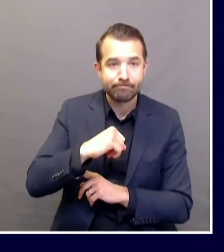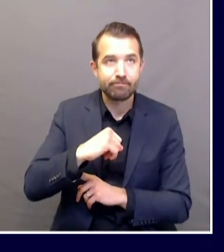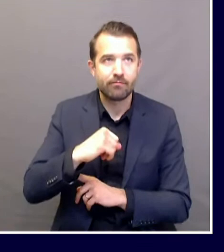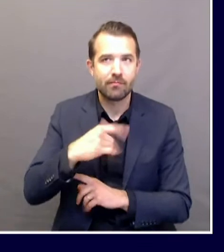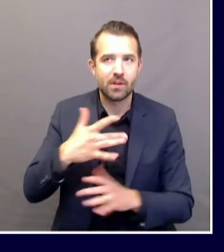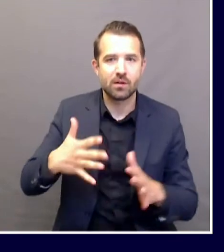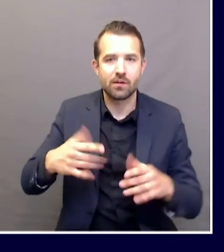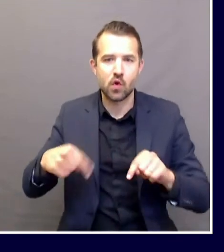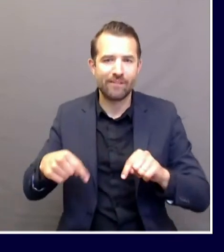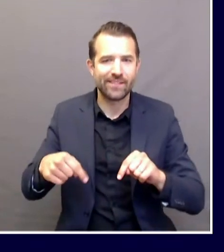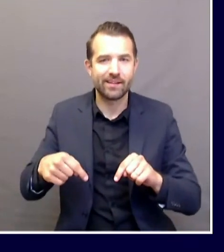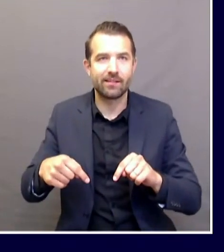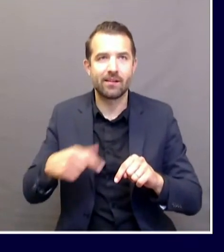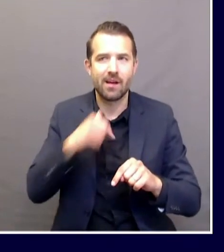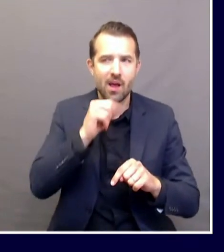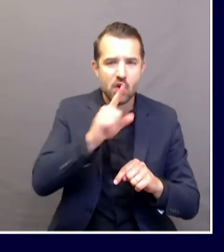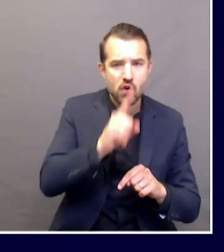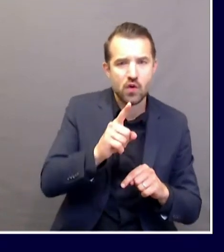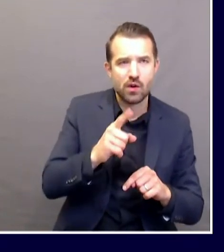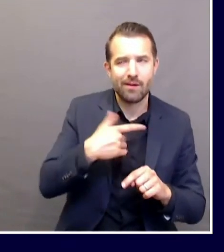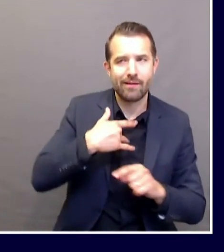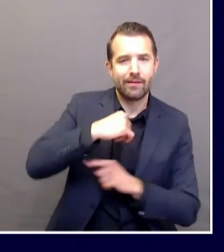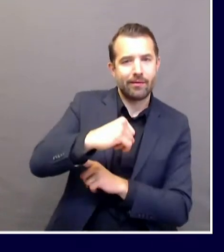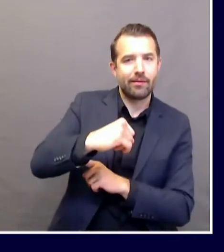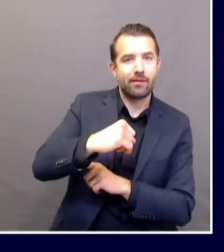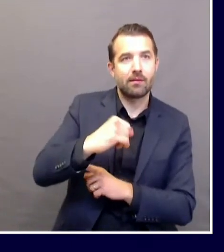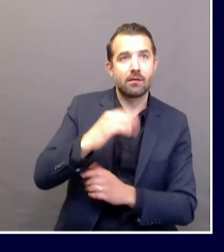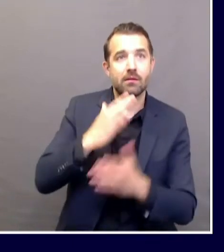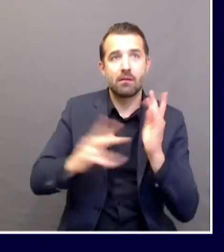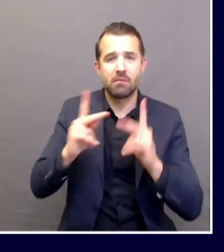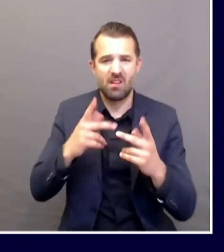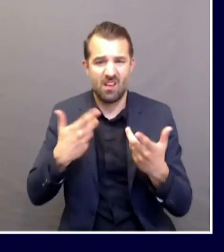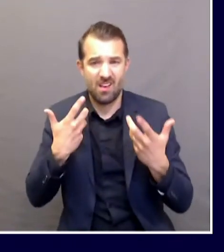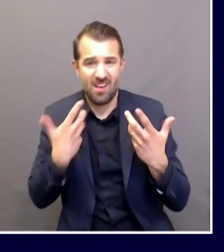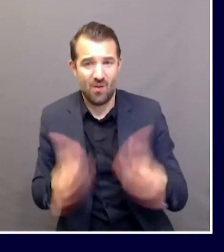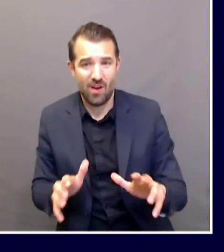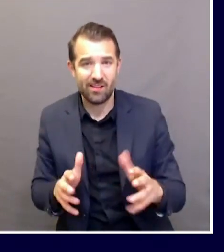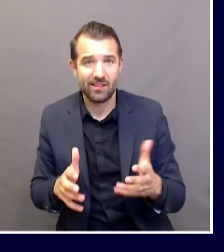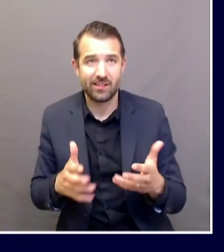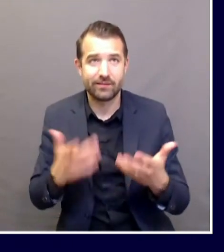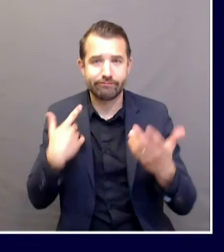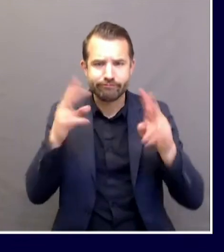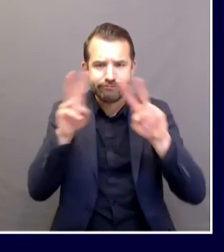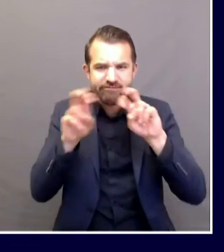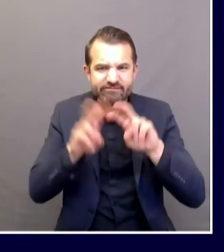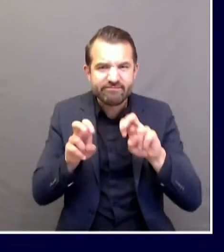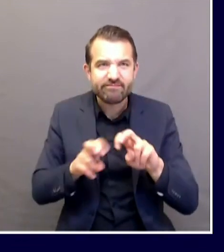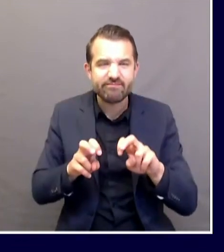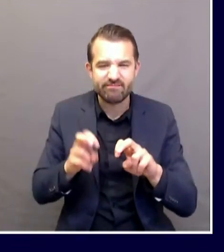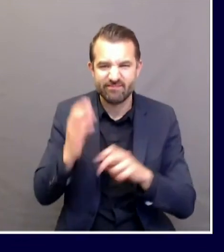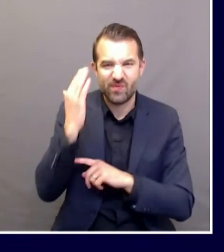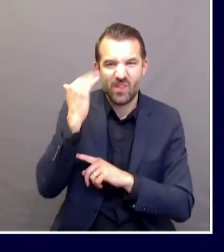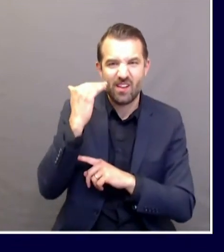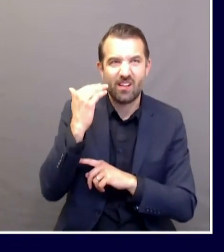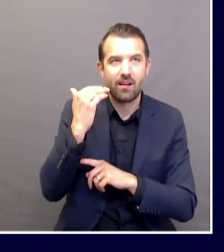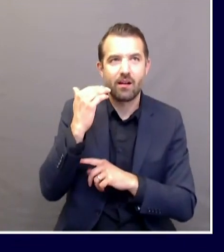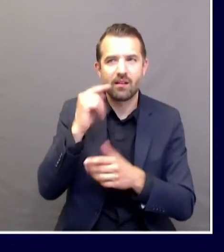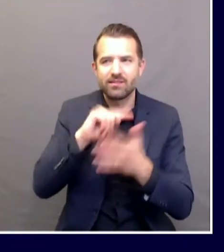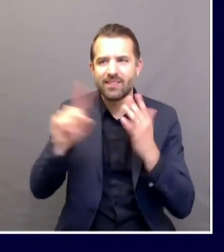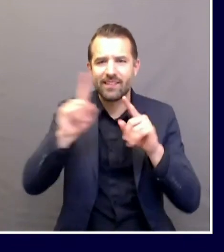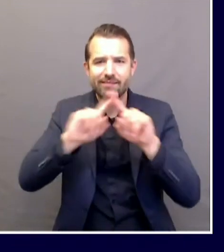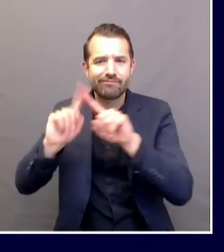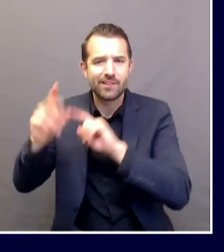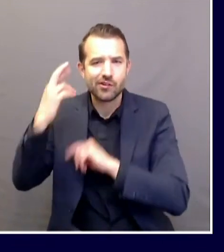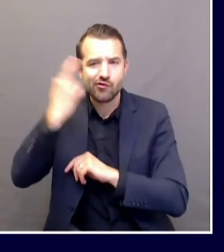not analyze the problem as if it were a monolith. Different folks have different reasons for why they haven't been vaccinated. For